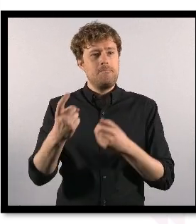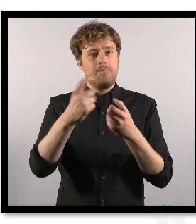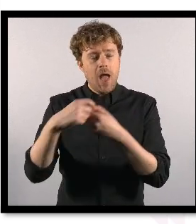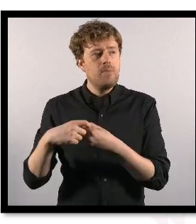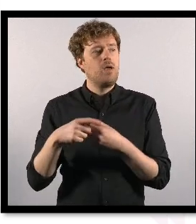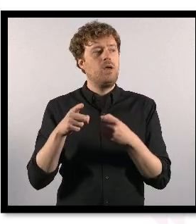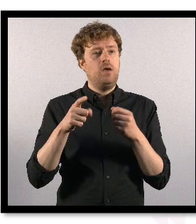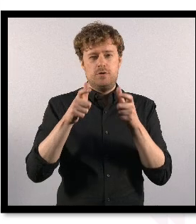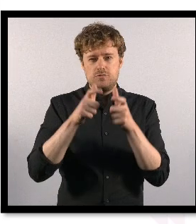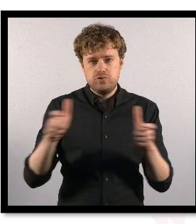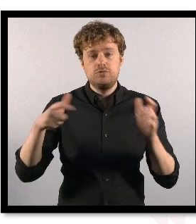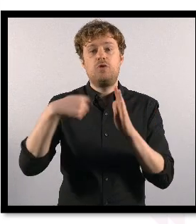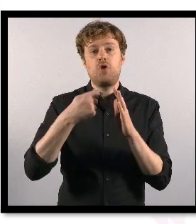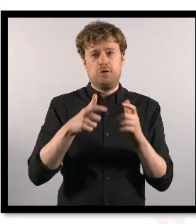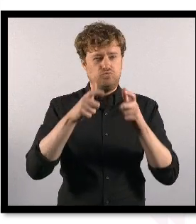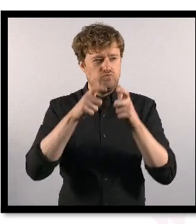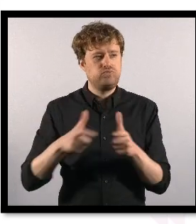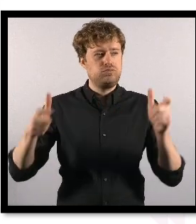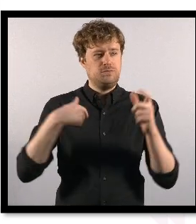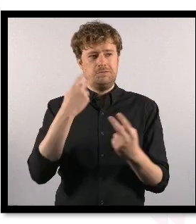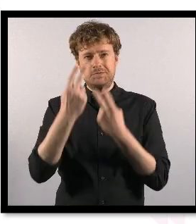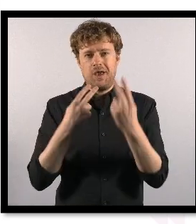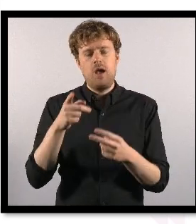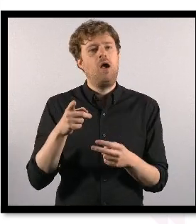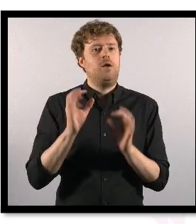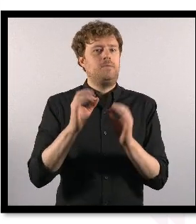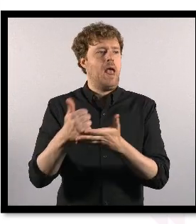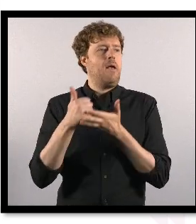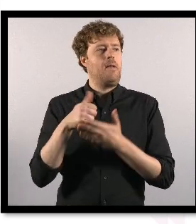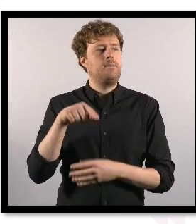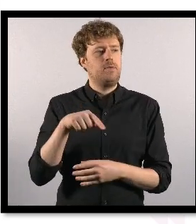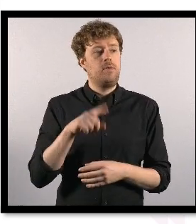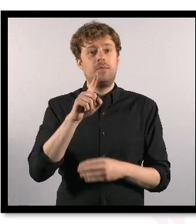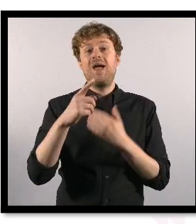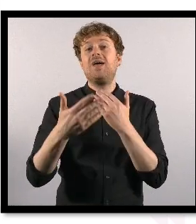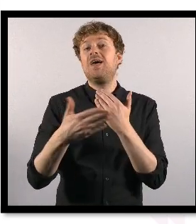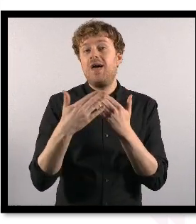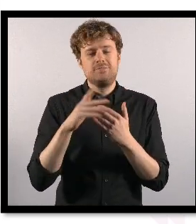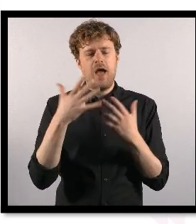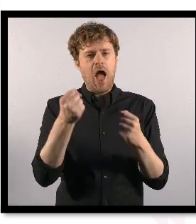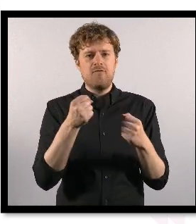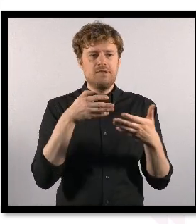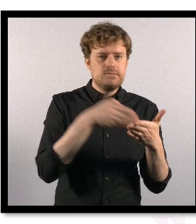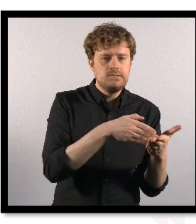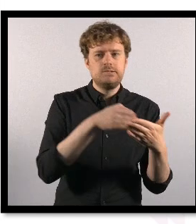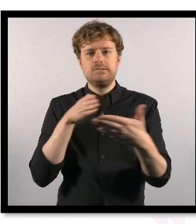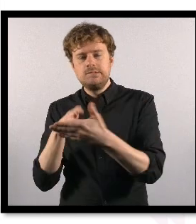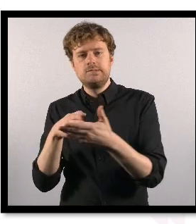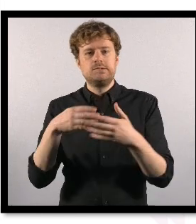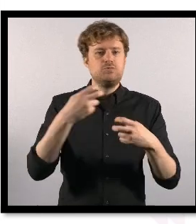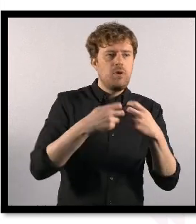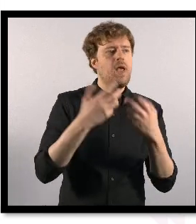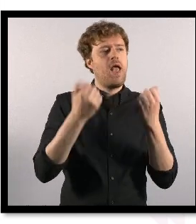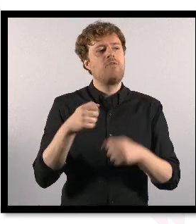even community related. And so how did the CNCF maybe overcome it? Is there something we can learn from these things? I think one of the really important things that,